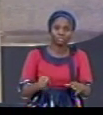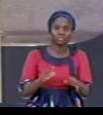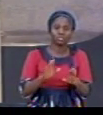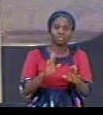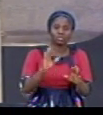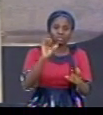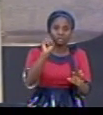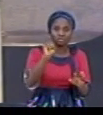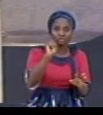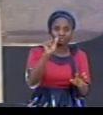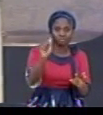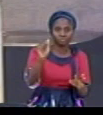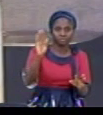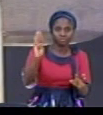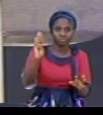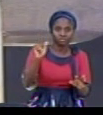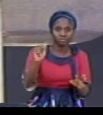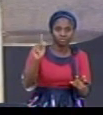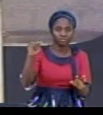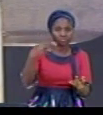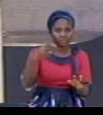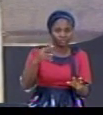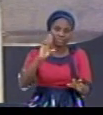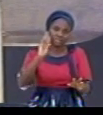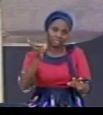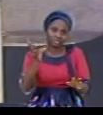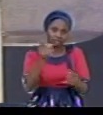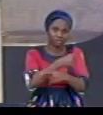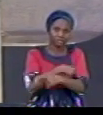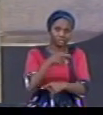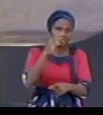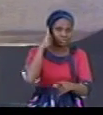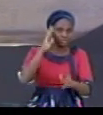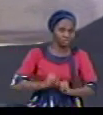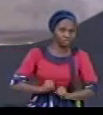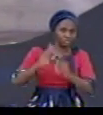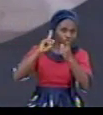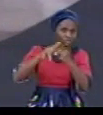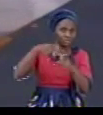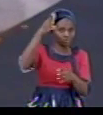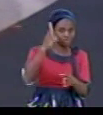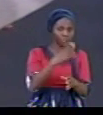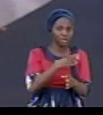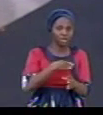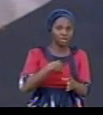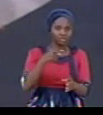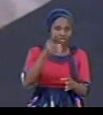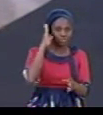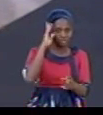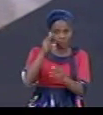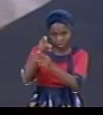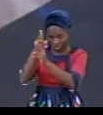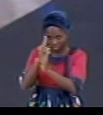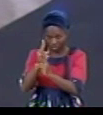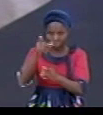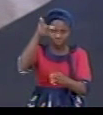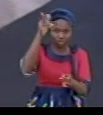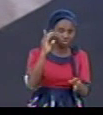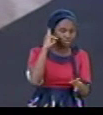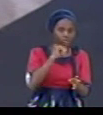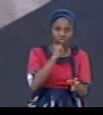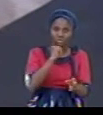will commit it to the Lord and honor your Lord. You will not gather wood. You will not